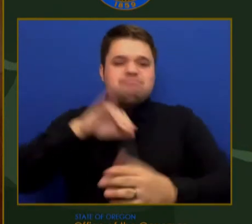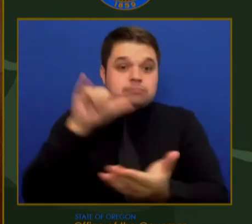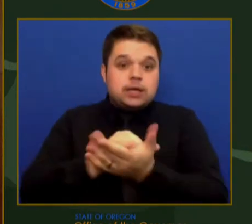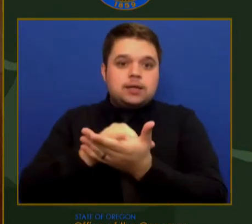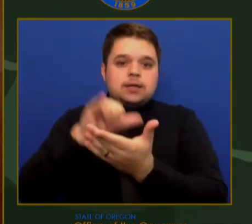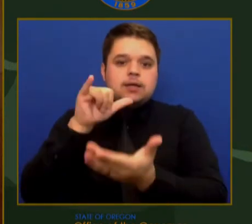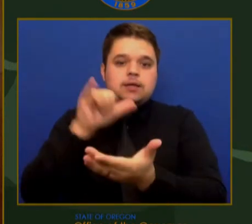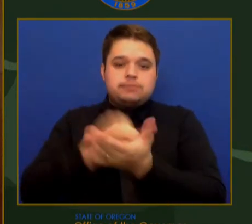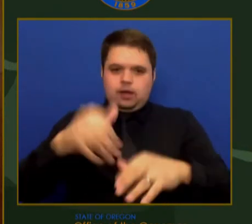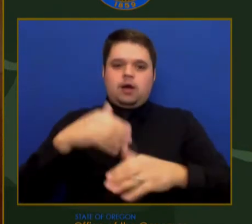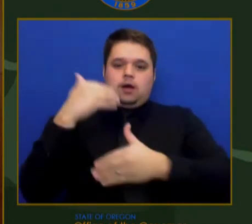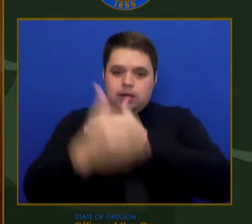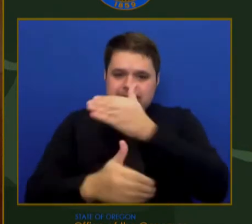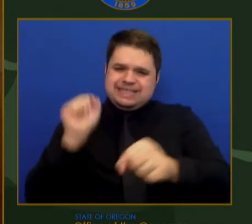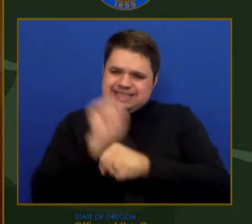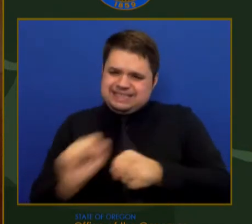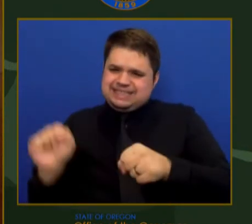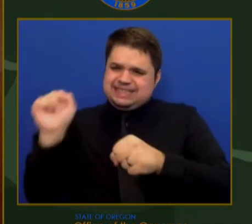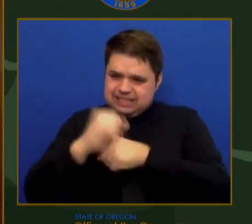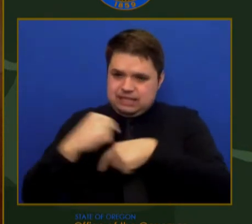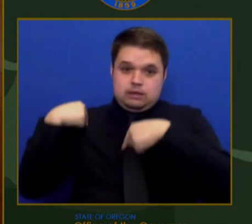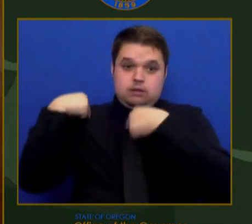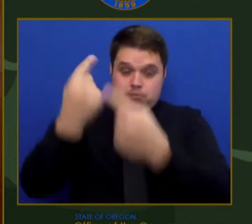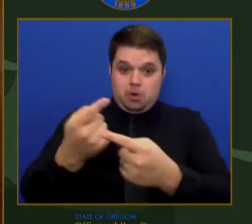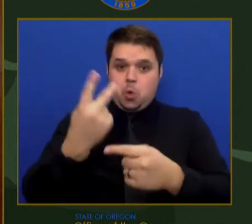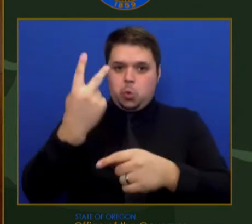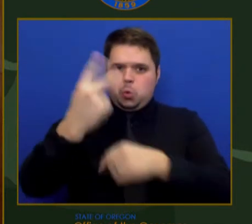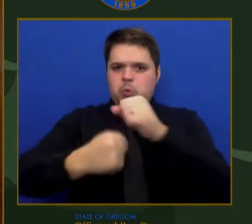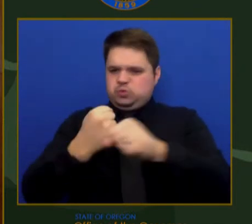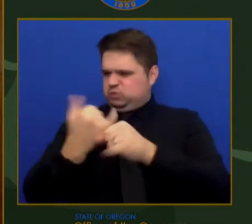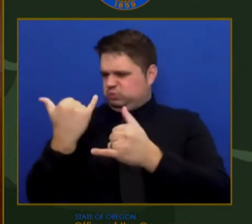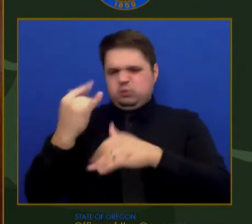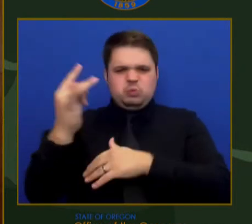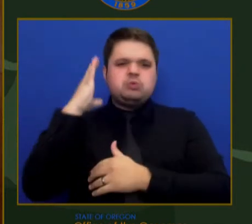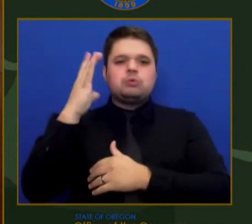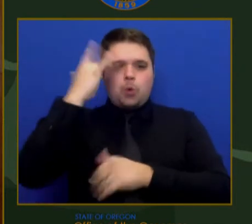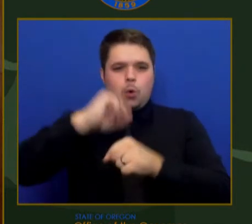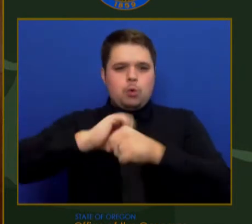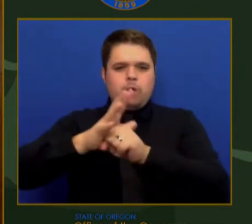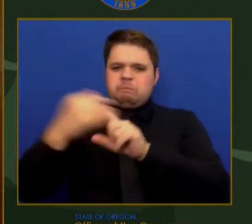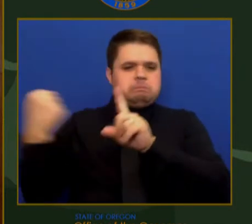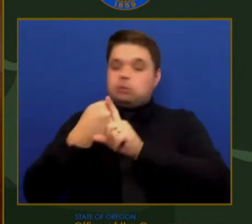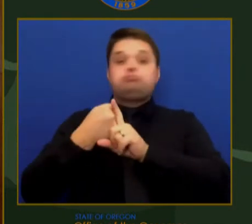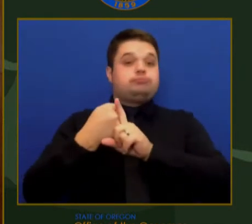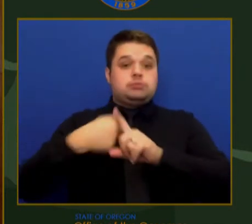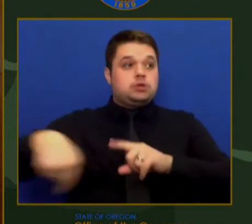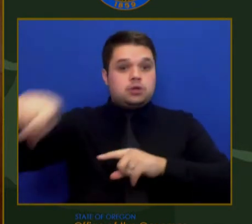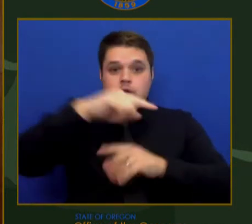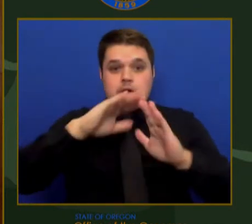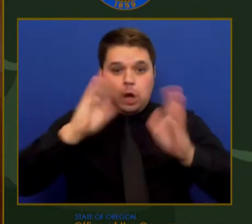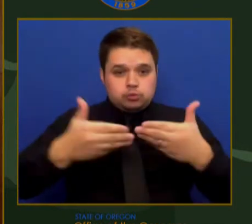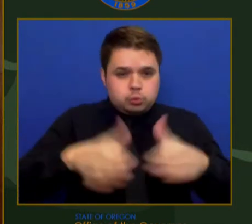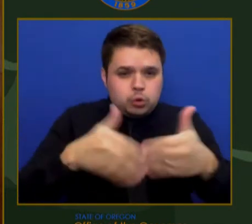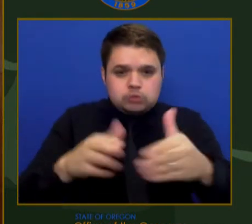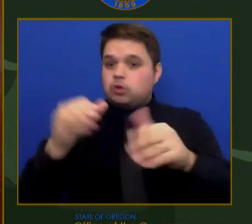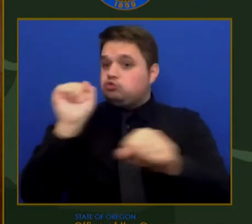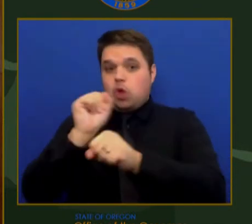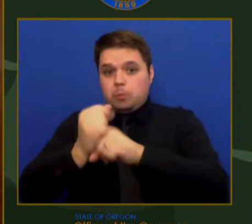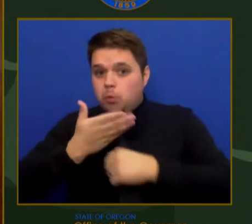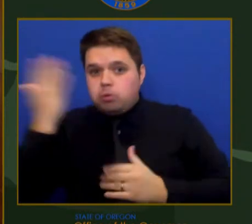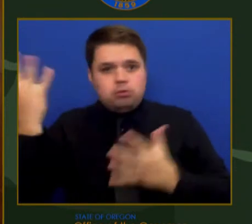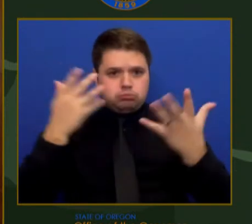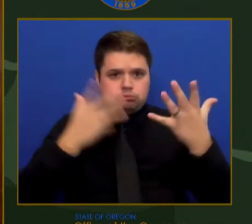the pandemic and natural disasters. Thankfully, we have strong partnerships with local governments and a